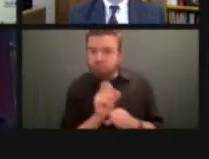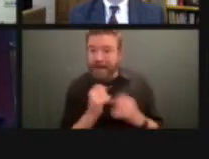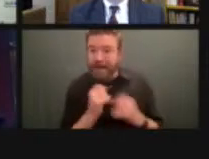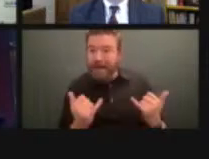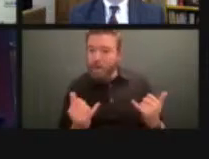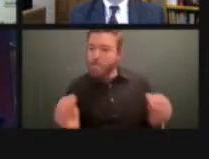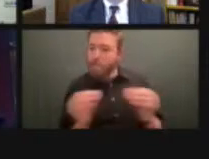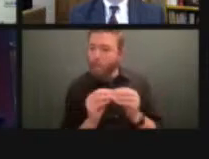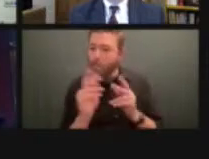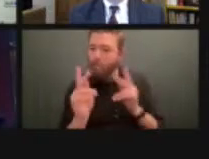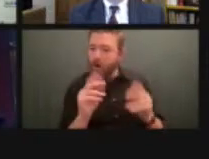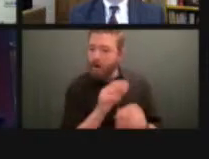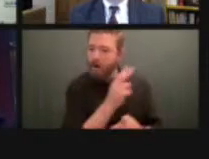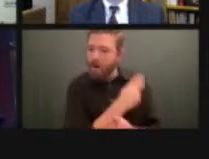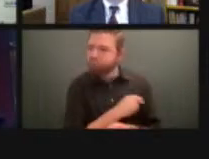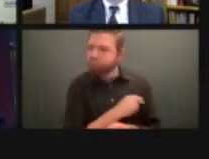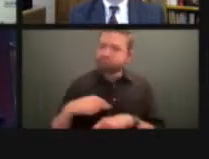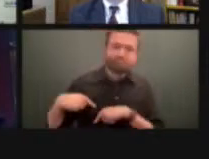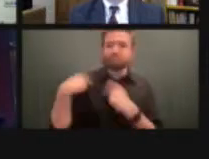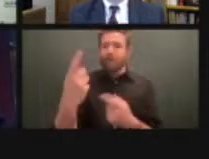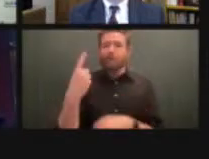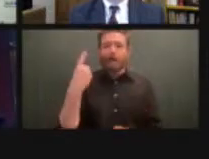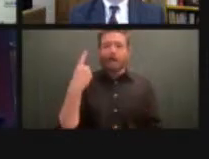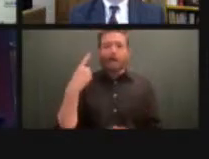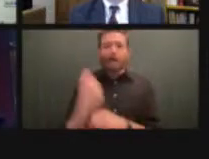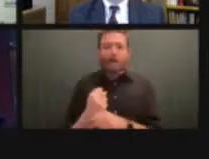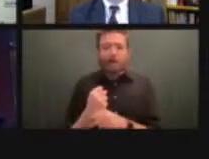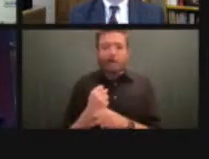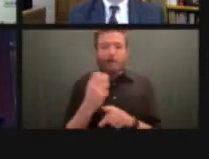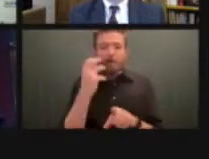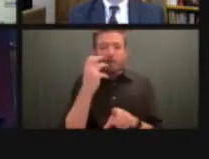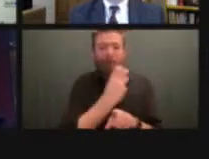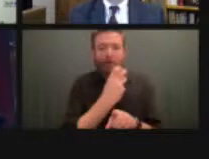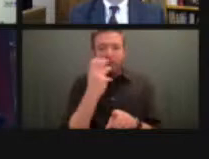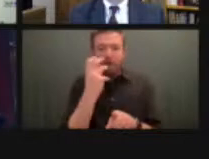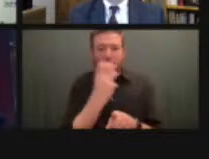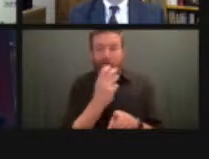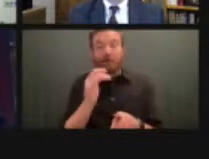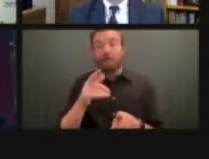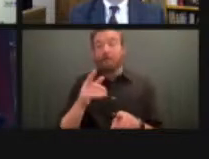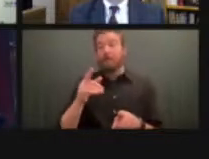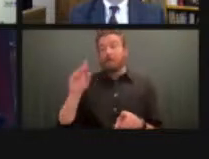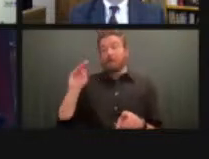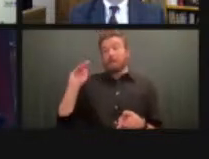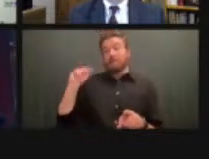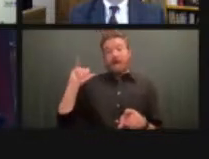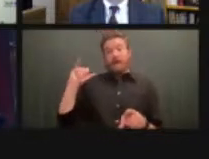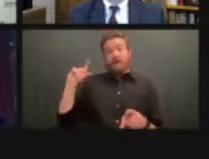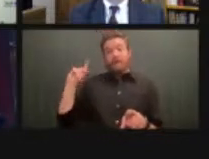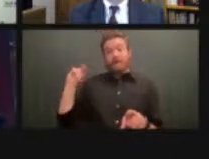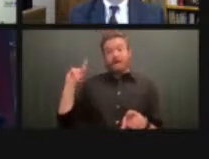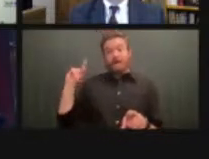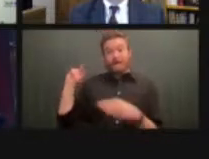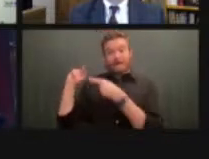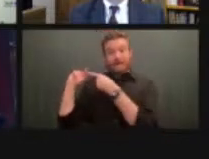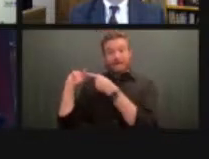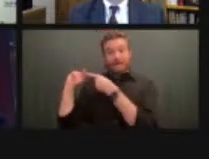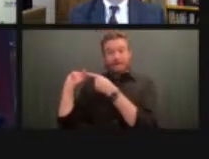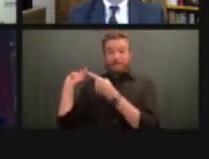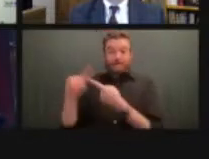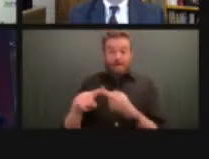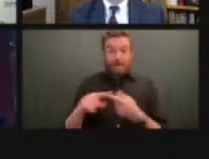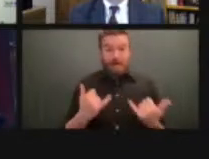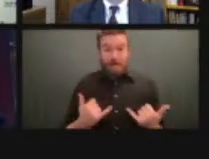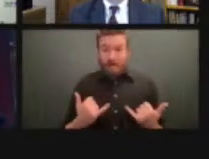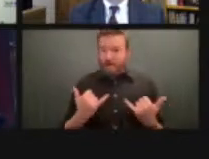most since early May of the year 2020. And then let's compare the case